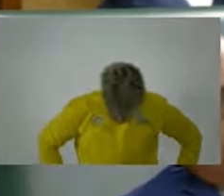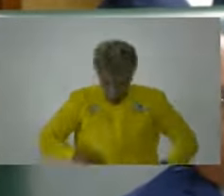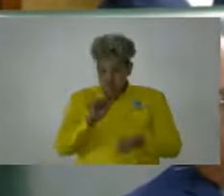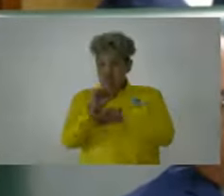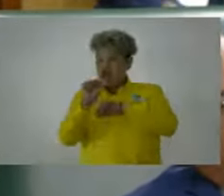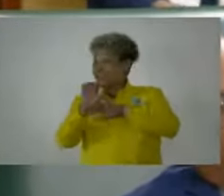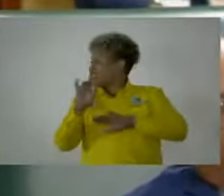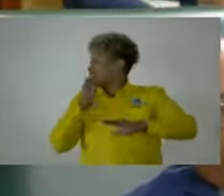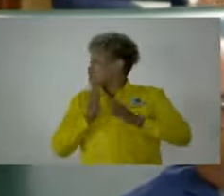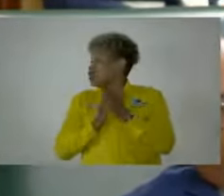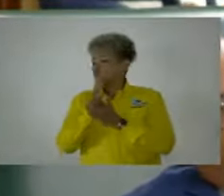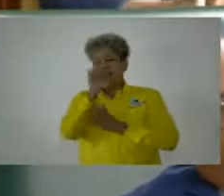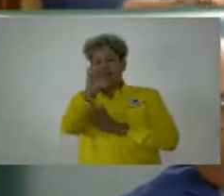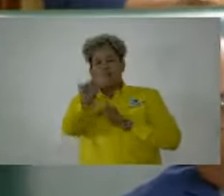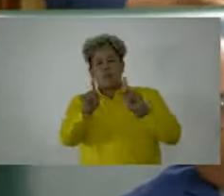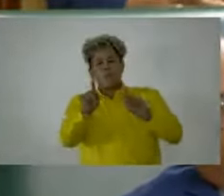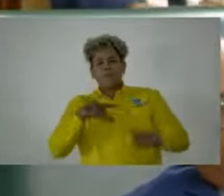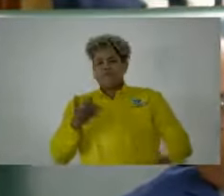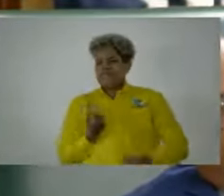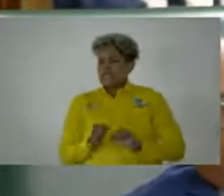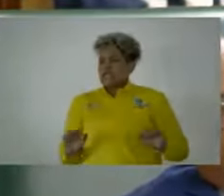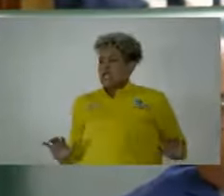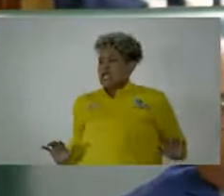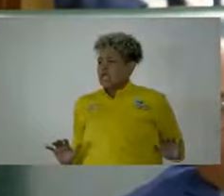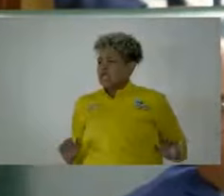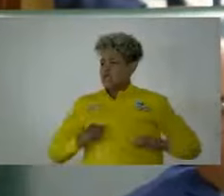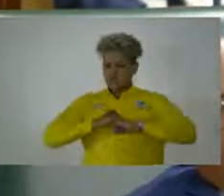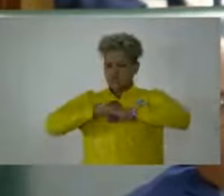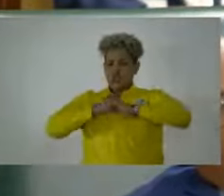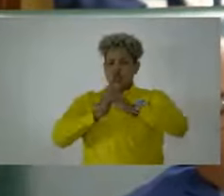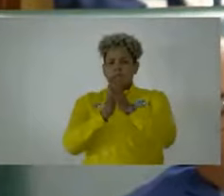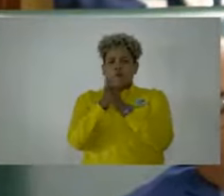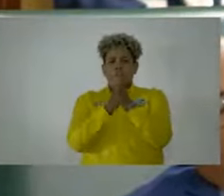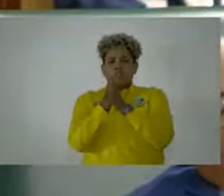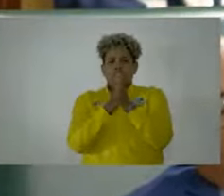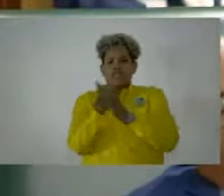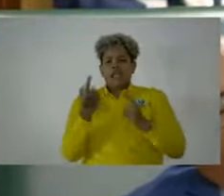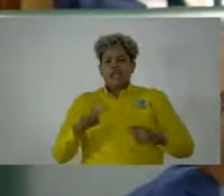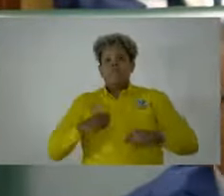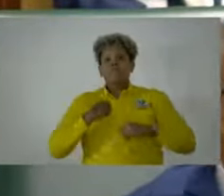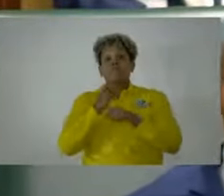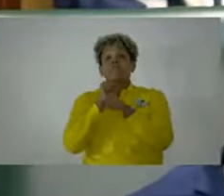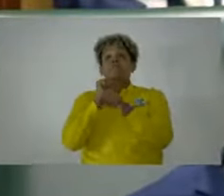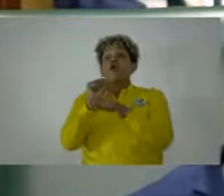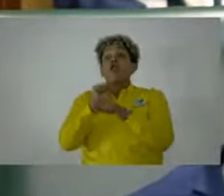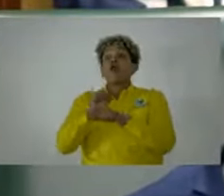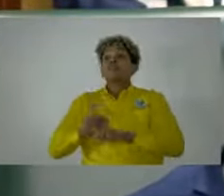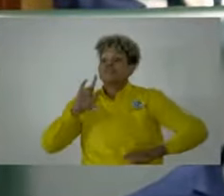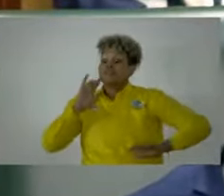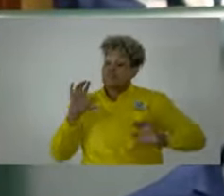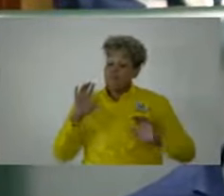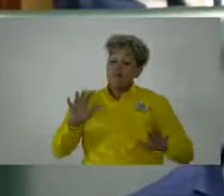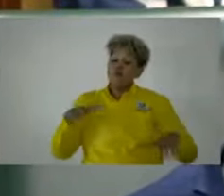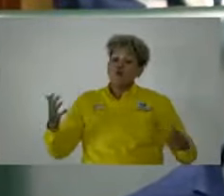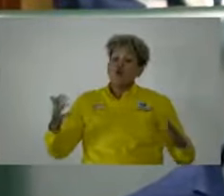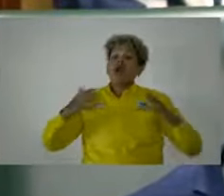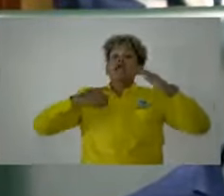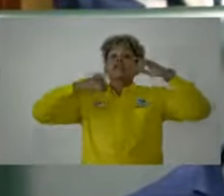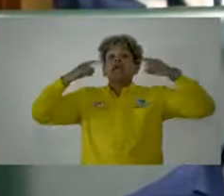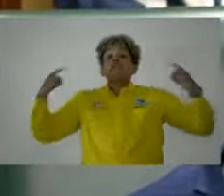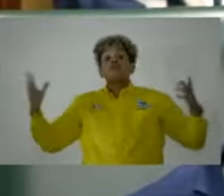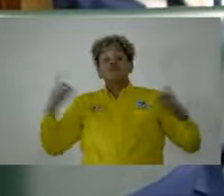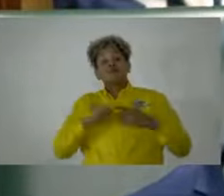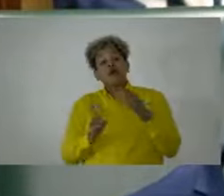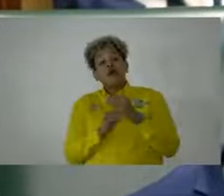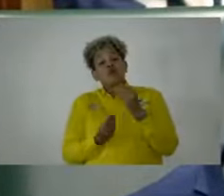Productivity thrives where people feel safe, secure, and motivated. Productivity, in turn, drives diversification